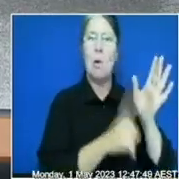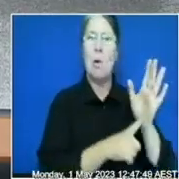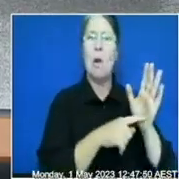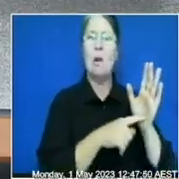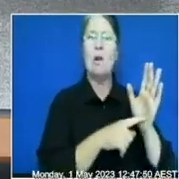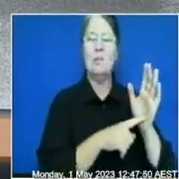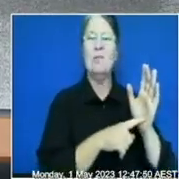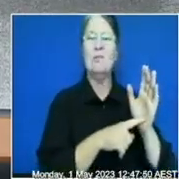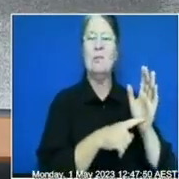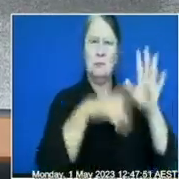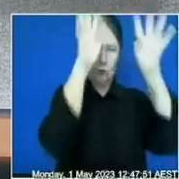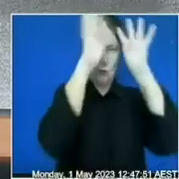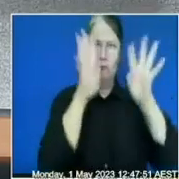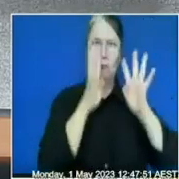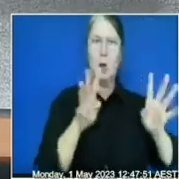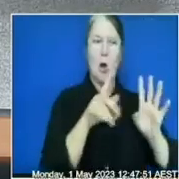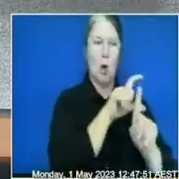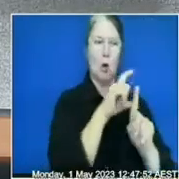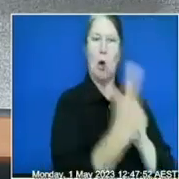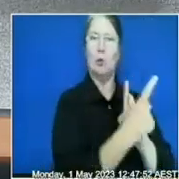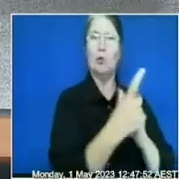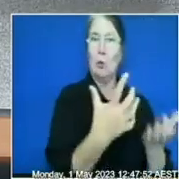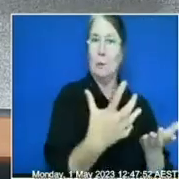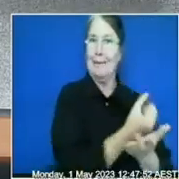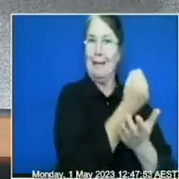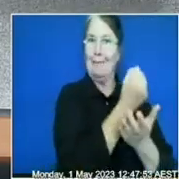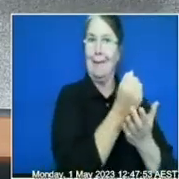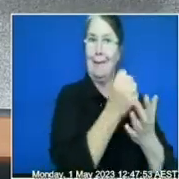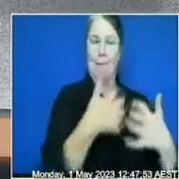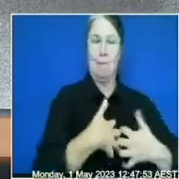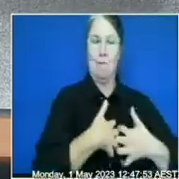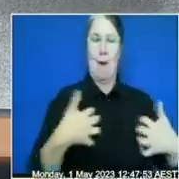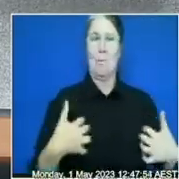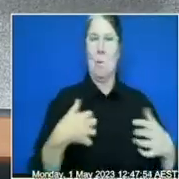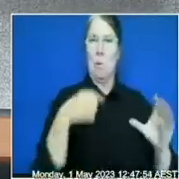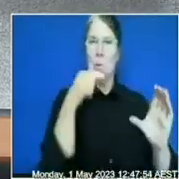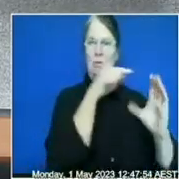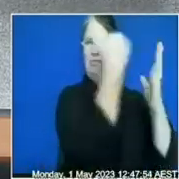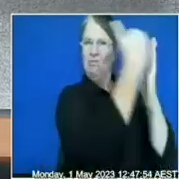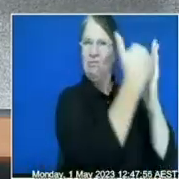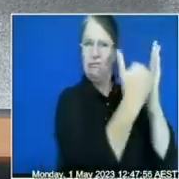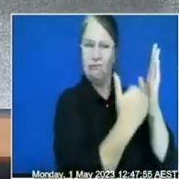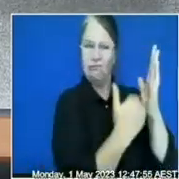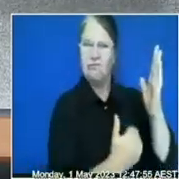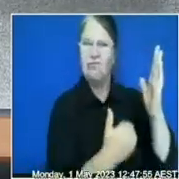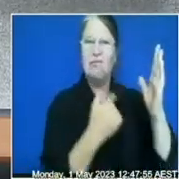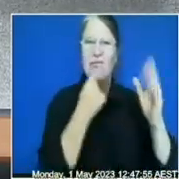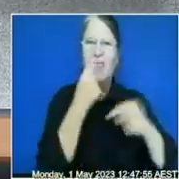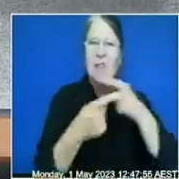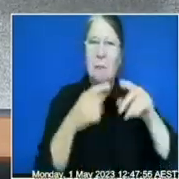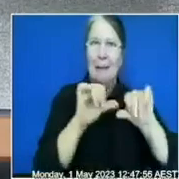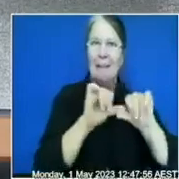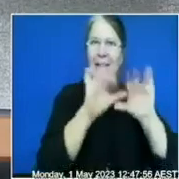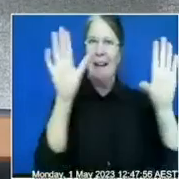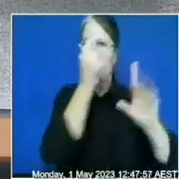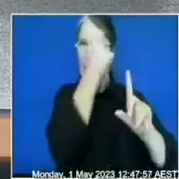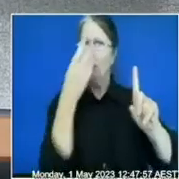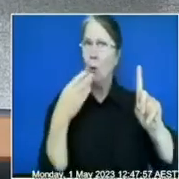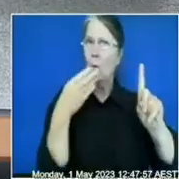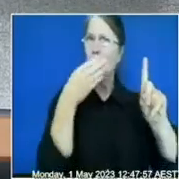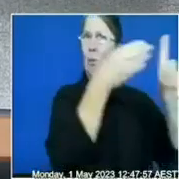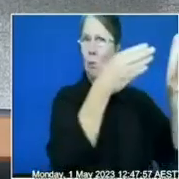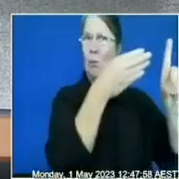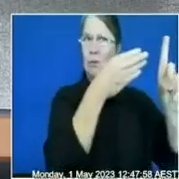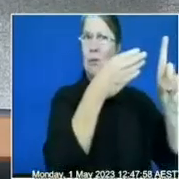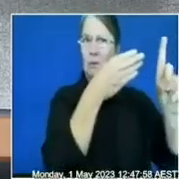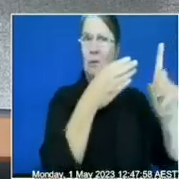objectives and aspirations for health services and other funded organisations by the then DHHS. It is still a framework